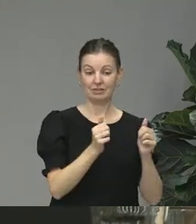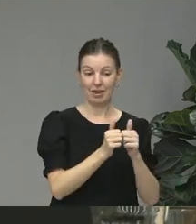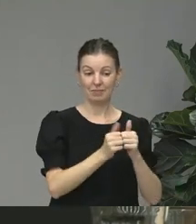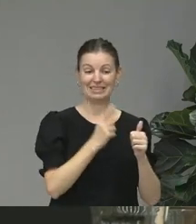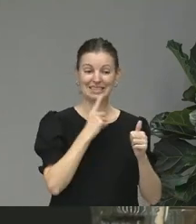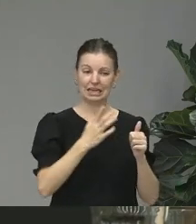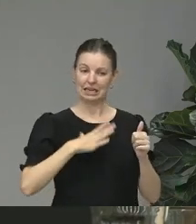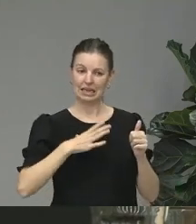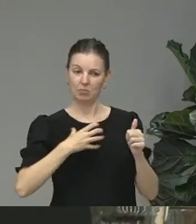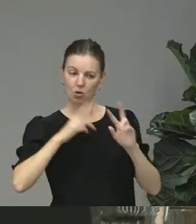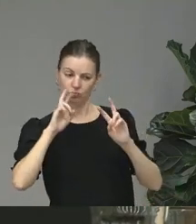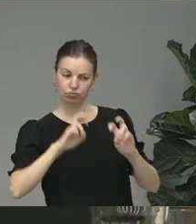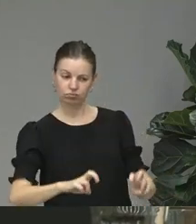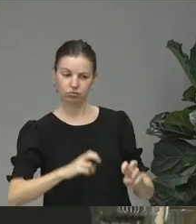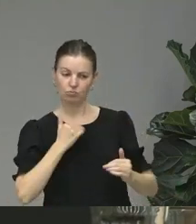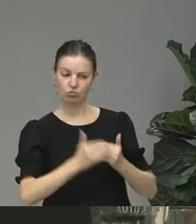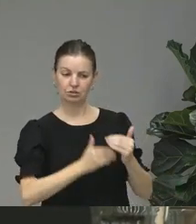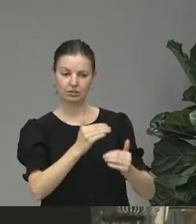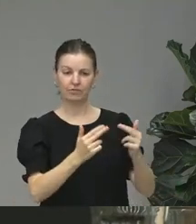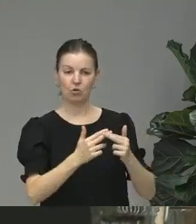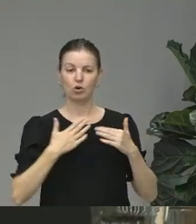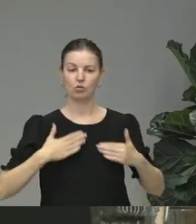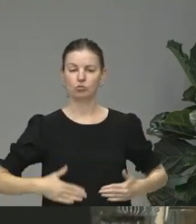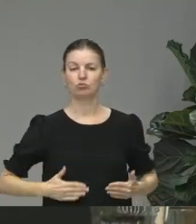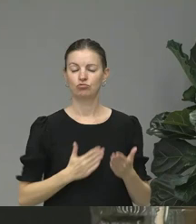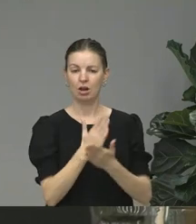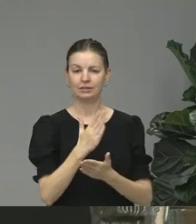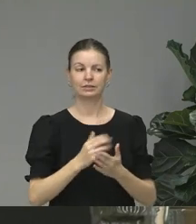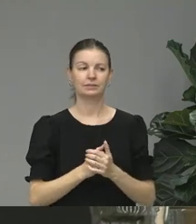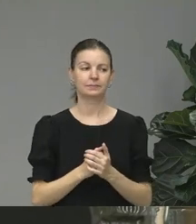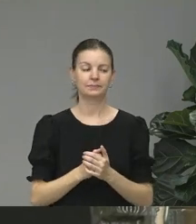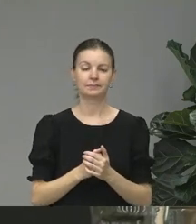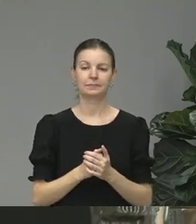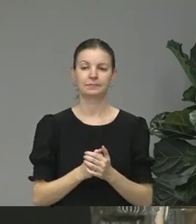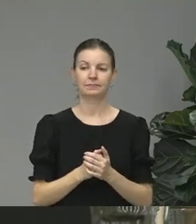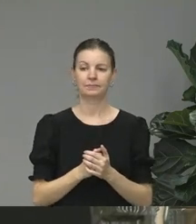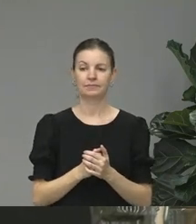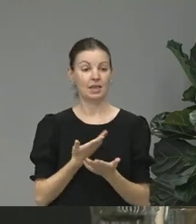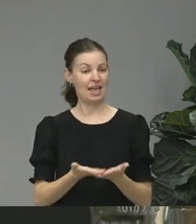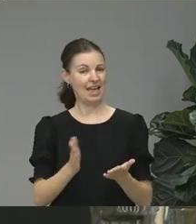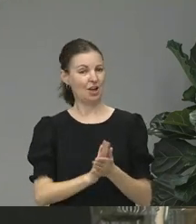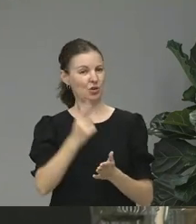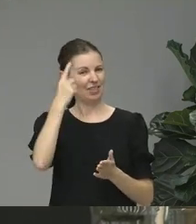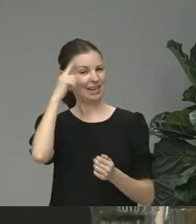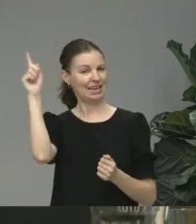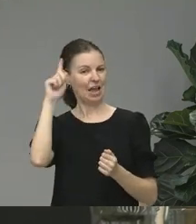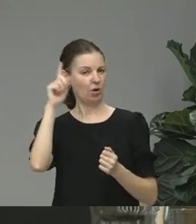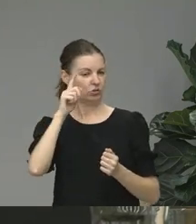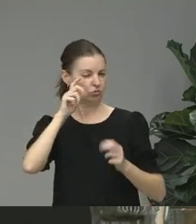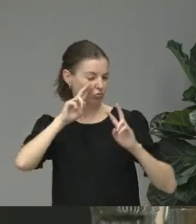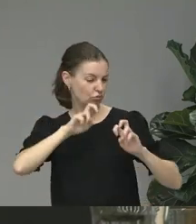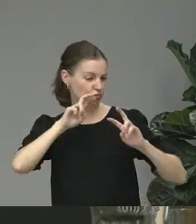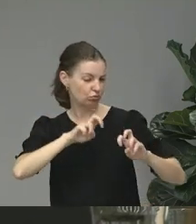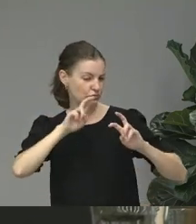scrutiny processes for a human rights. Roz, how do you think the existing scrutiny processes could